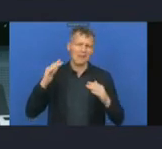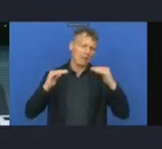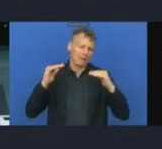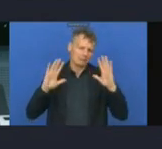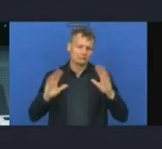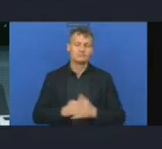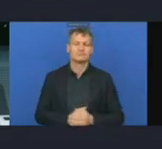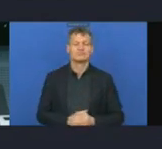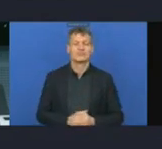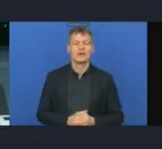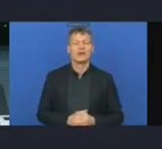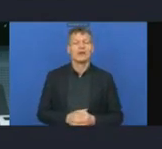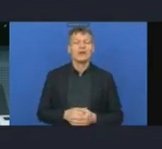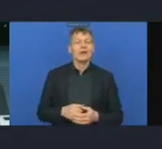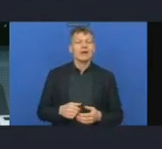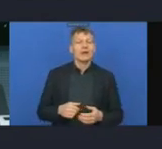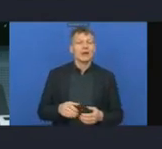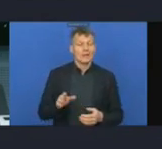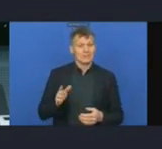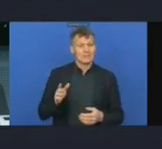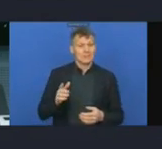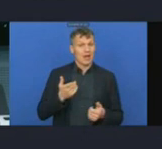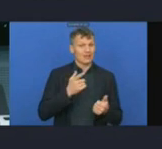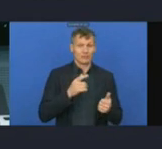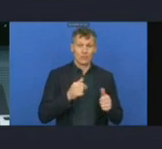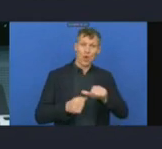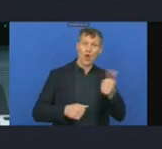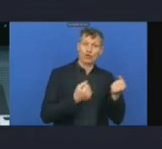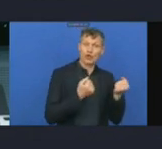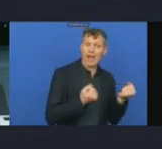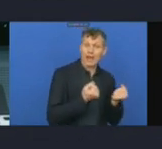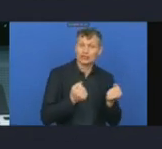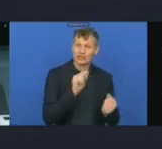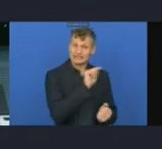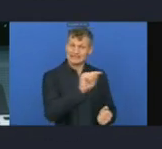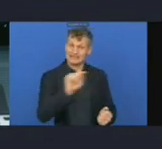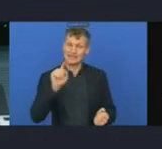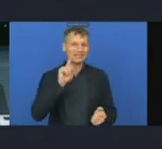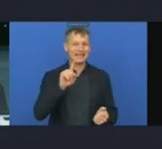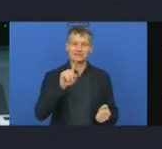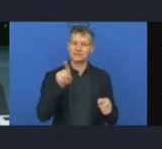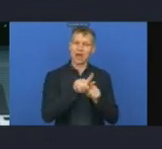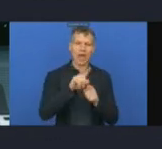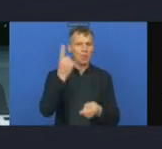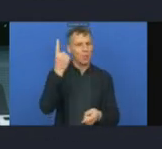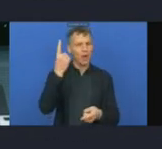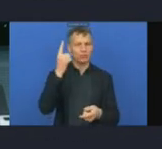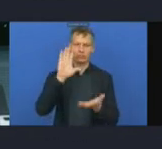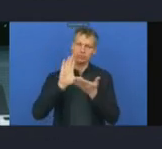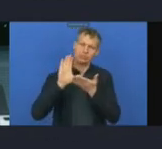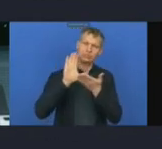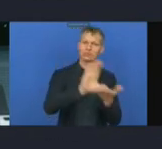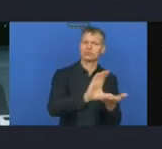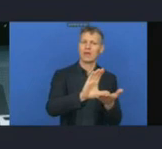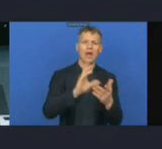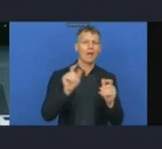concerning the other action, this is a fixed lump sum. So the 80% is already calculated. So if you go for 200,000 euro